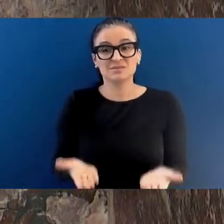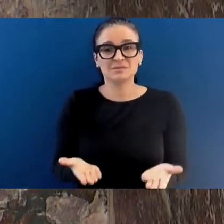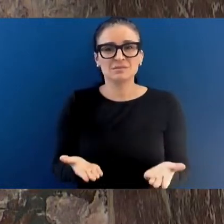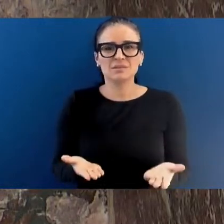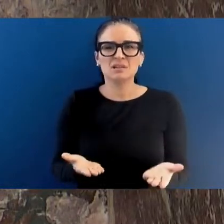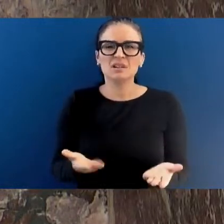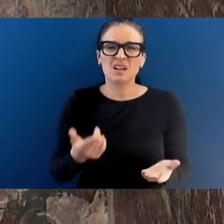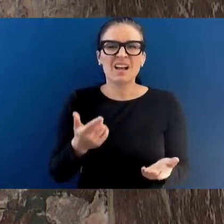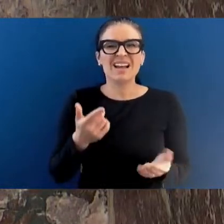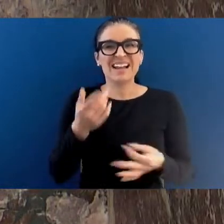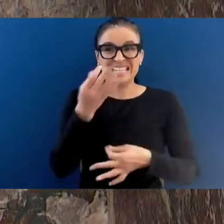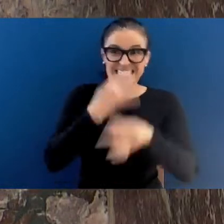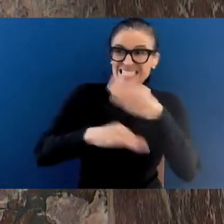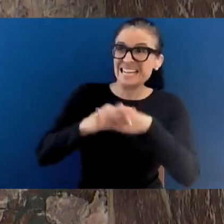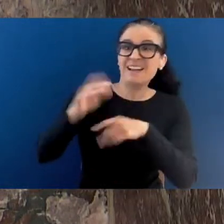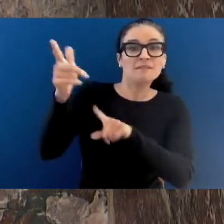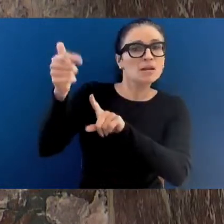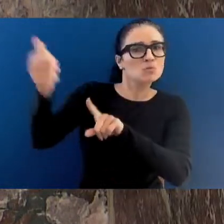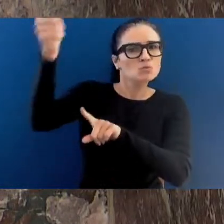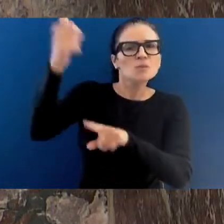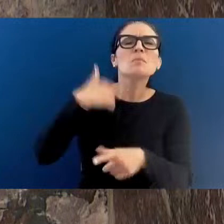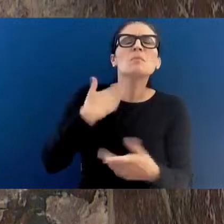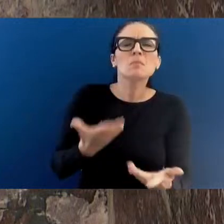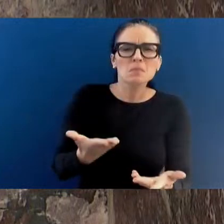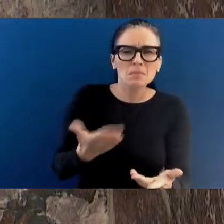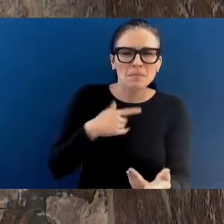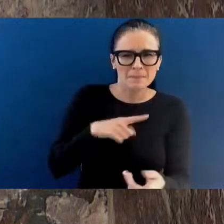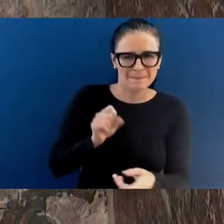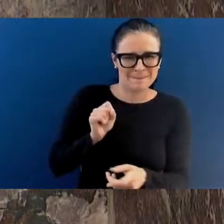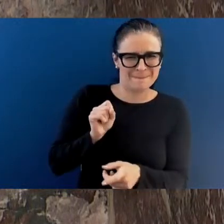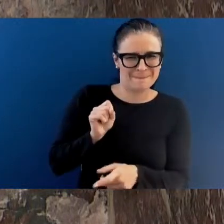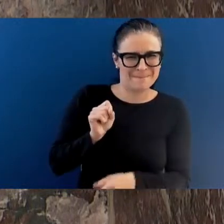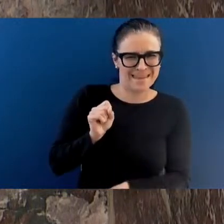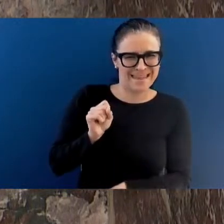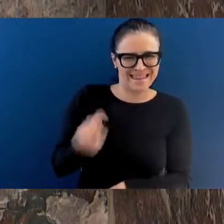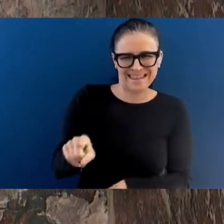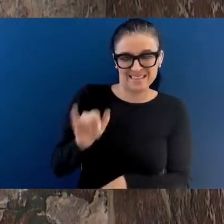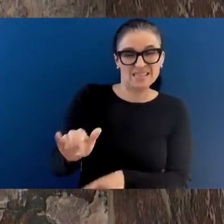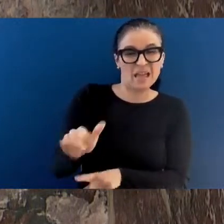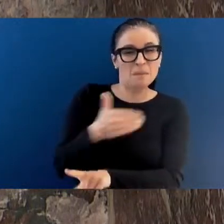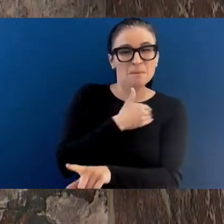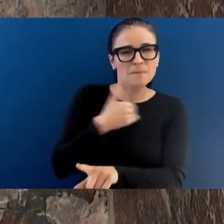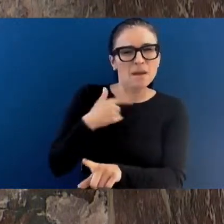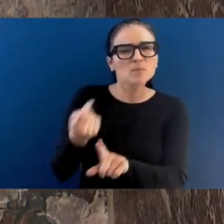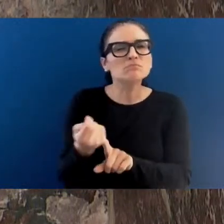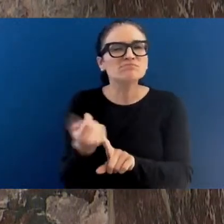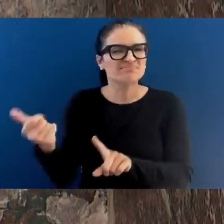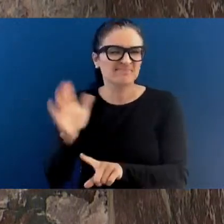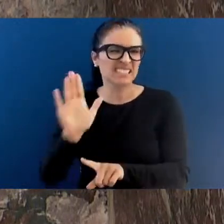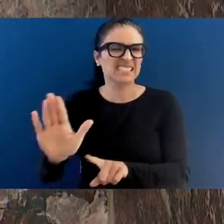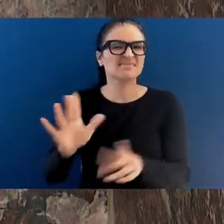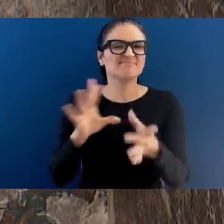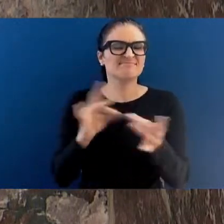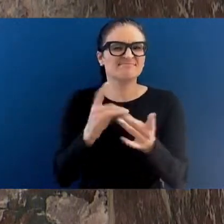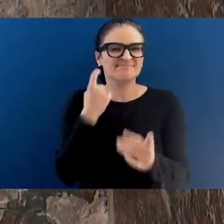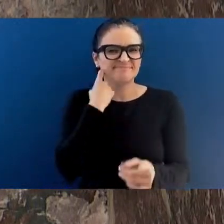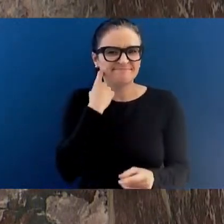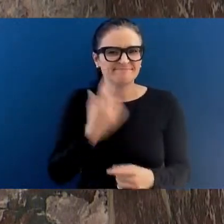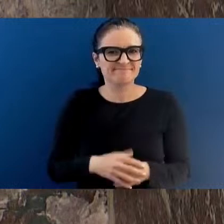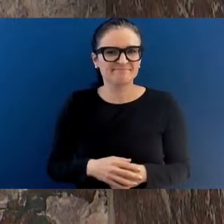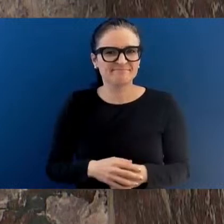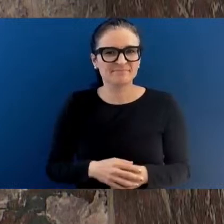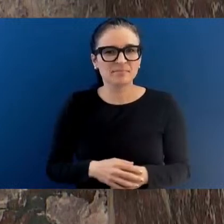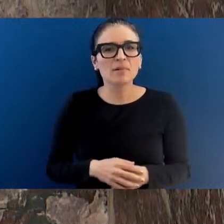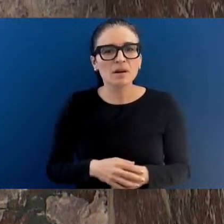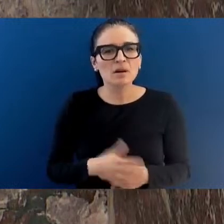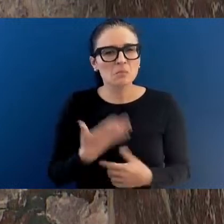did not have the opportunity to speak to Bill 23 on second reading. I certainly look forward to the debate on committee stage on that bill,